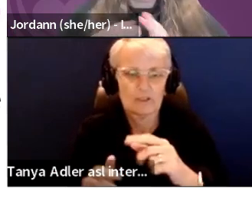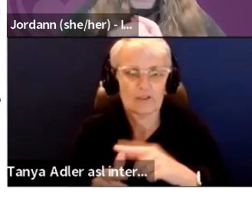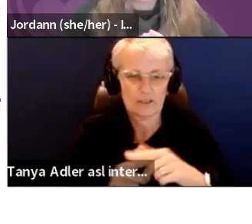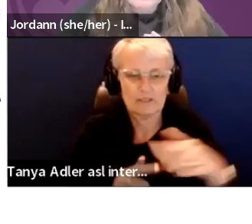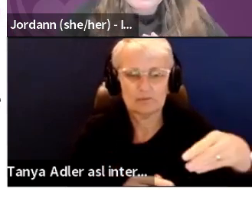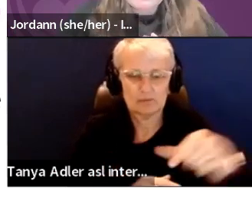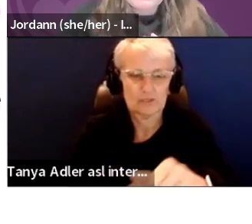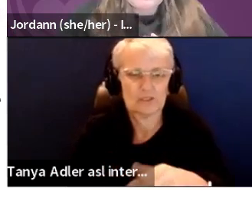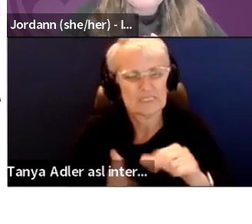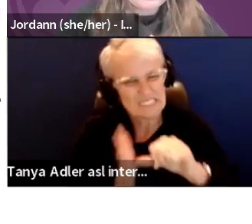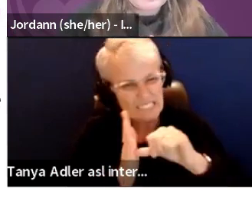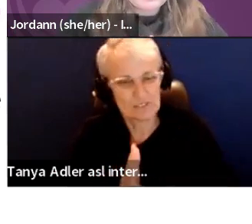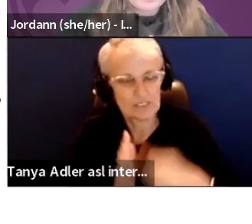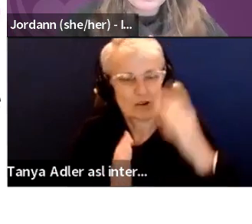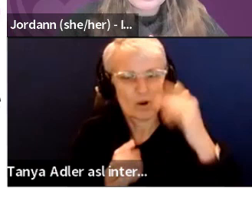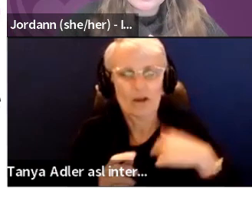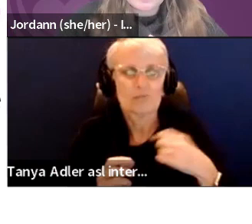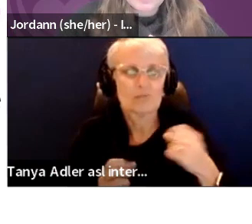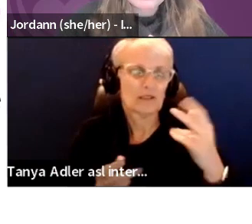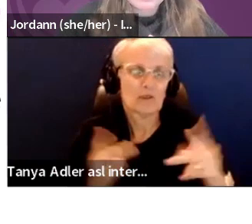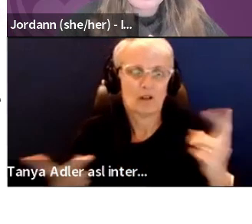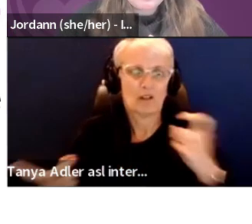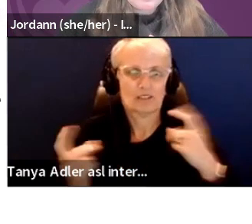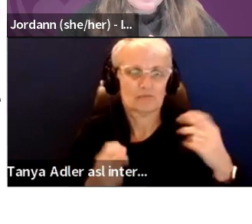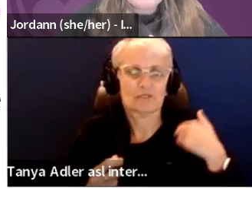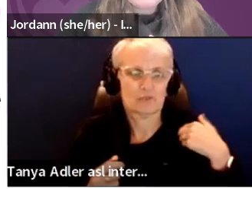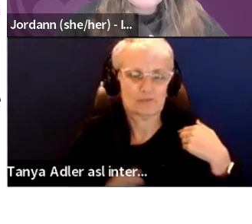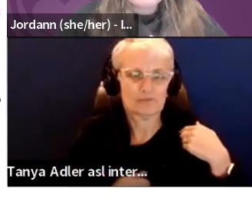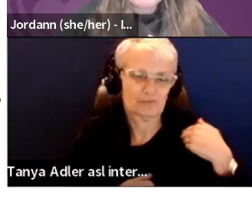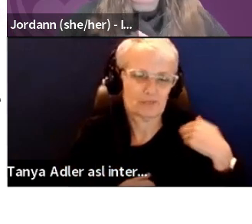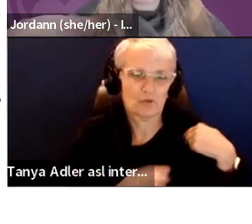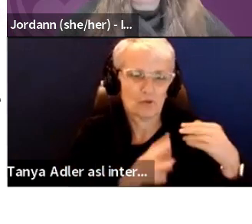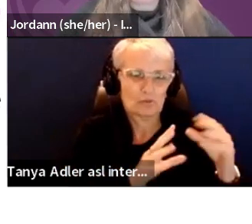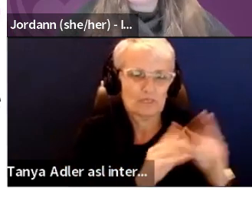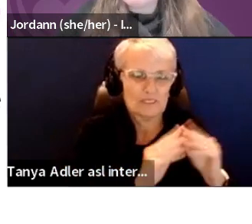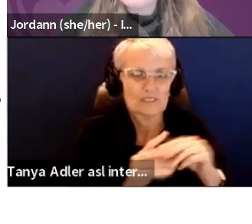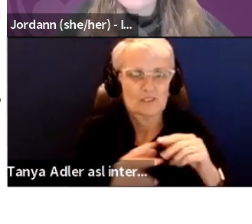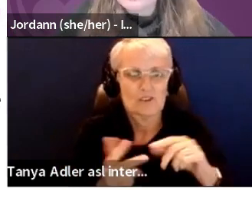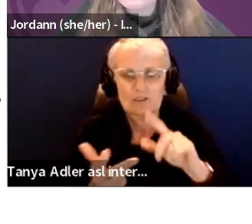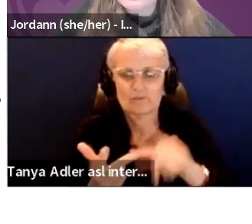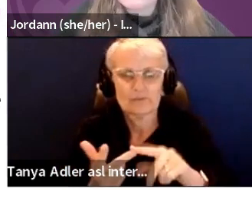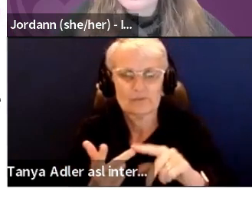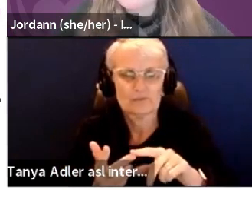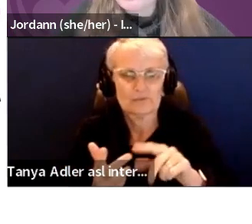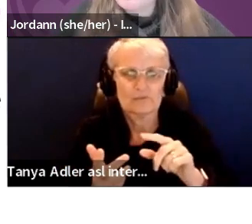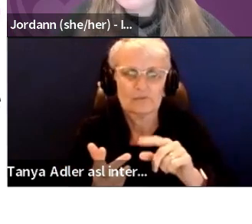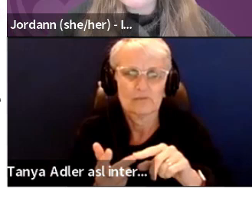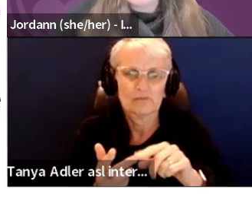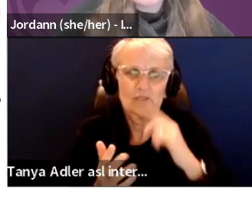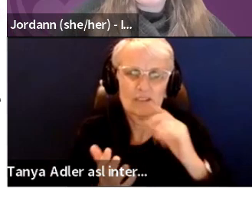So we emphasize that because it was a frequently asked question as well last time. So consider the third installment technically